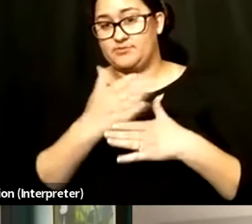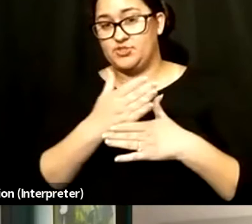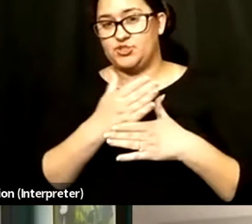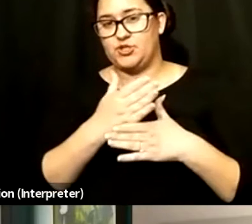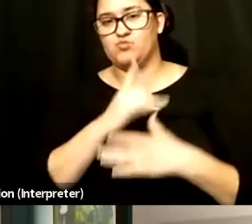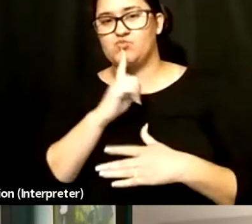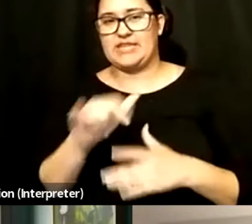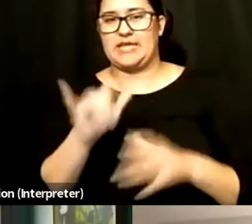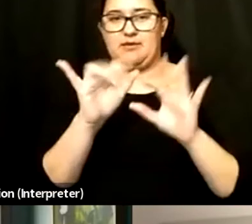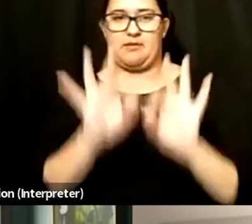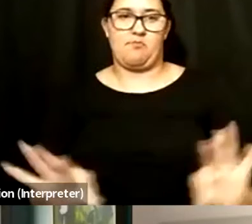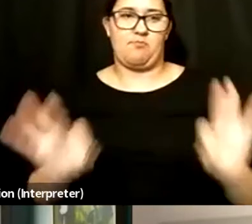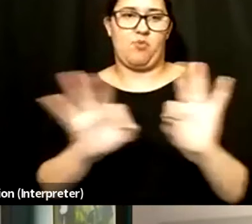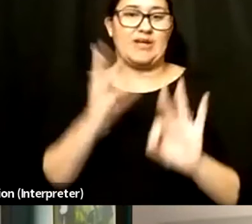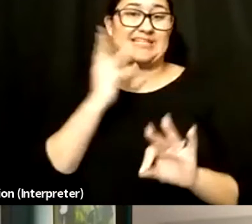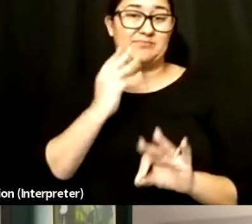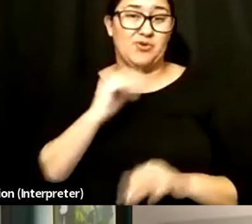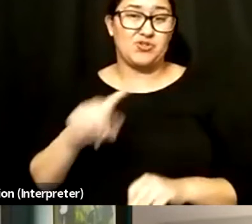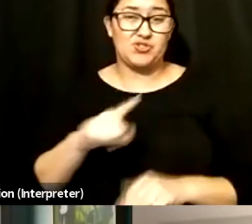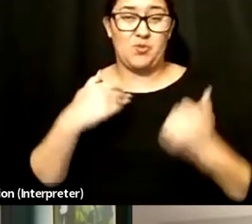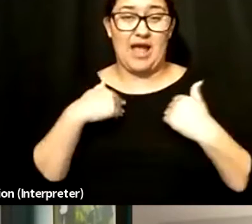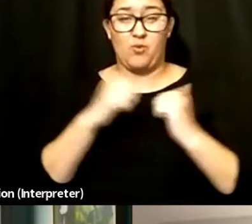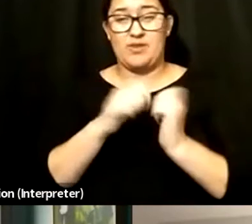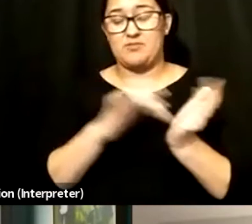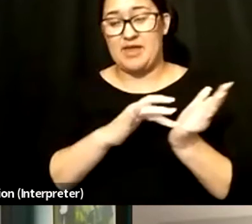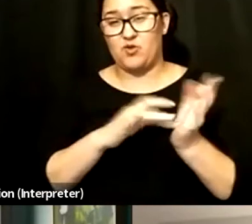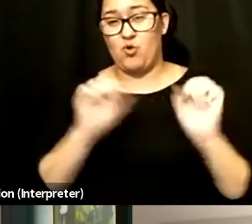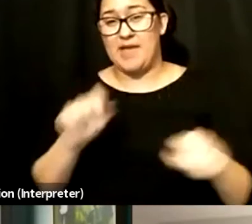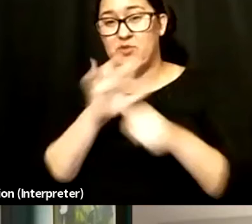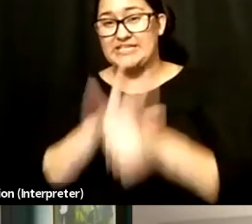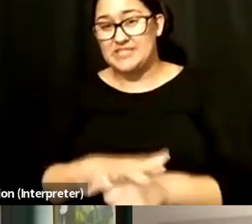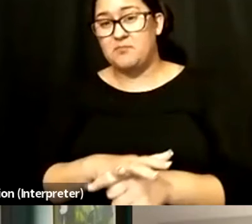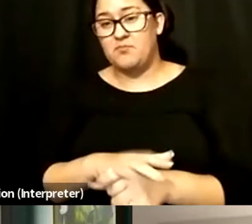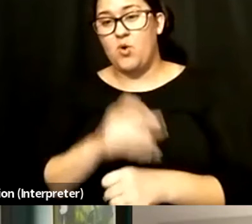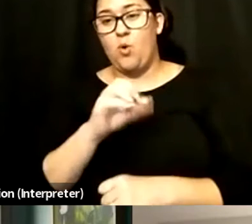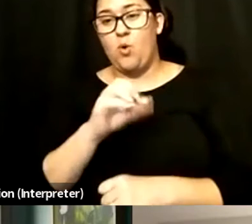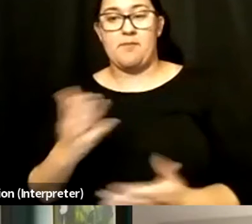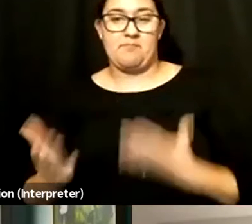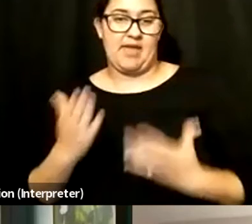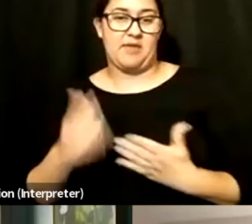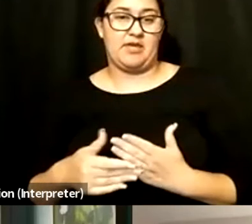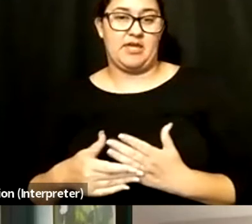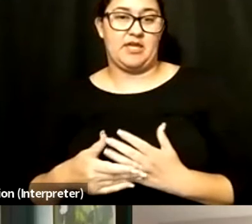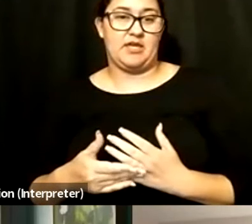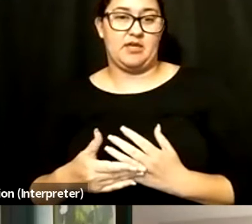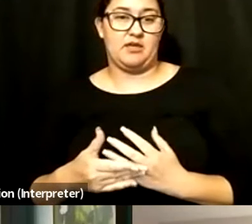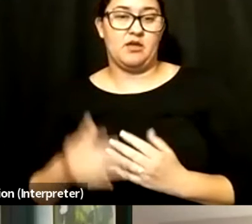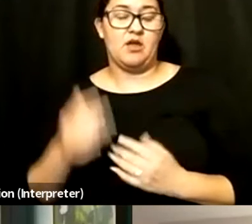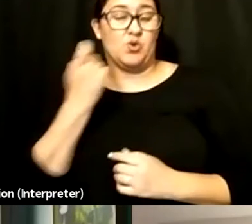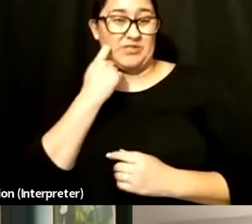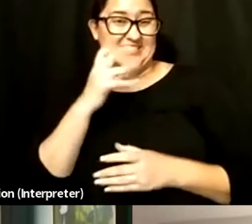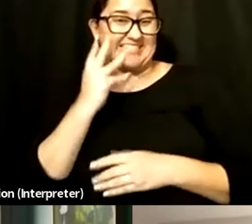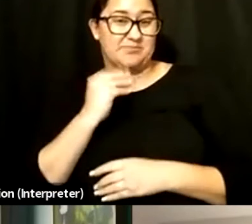of experience you had with medical ableism, or maybe a recent experience that you had, kind